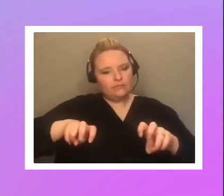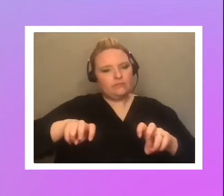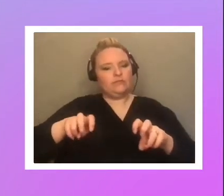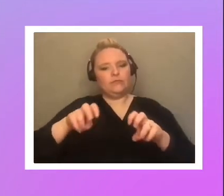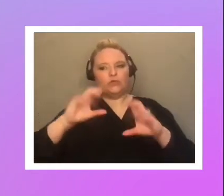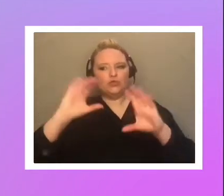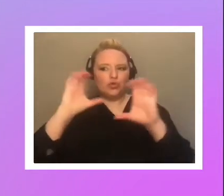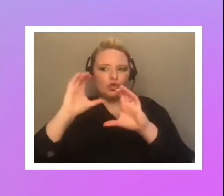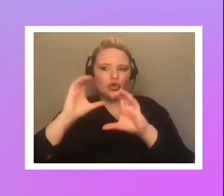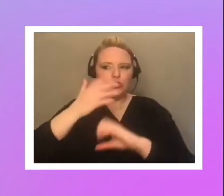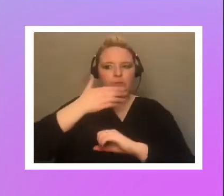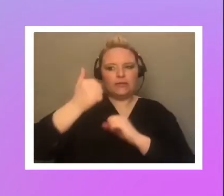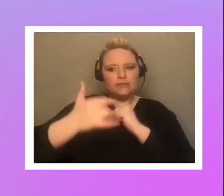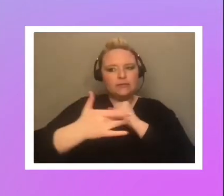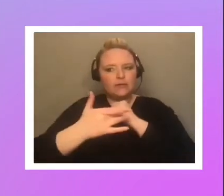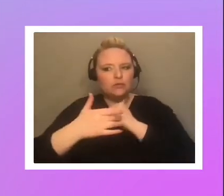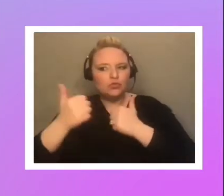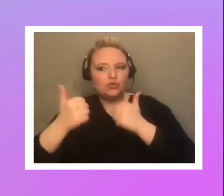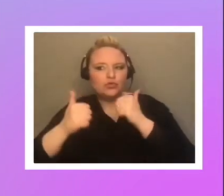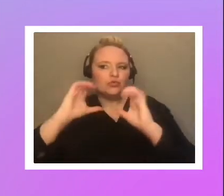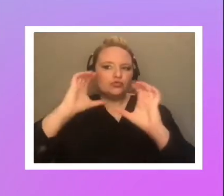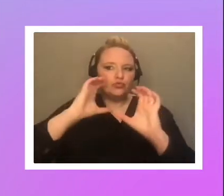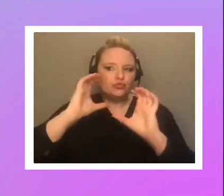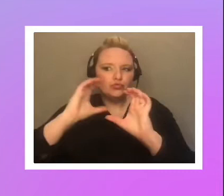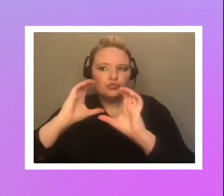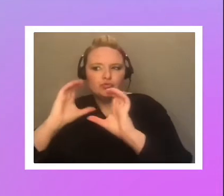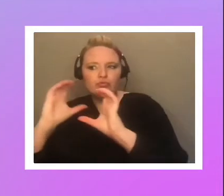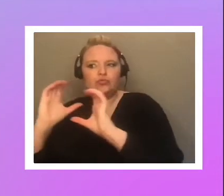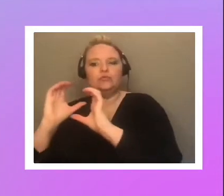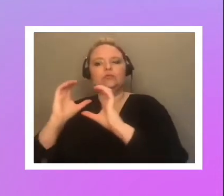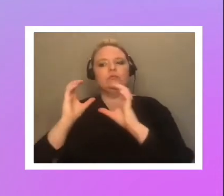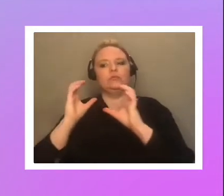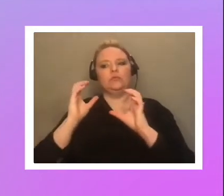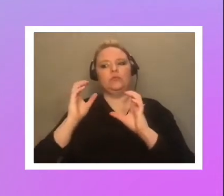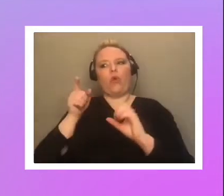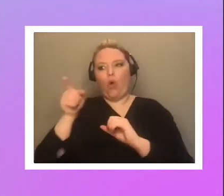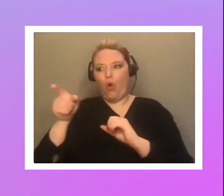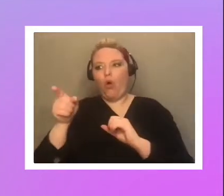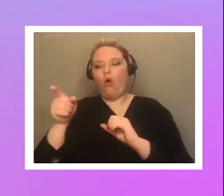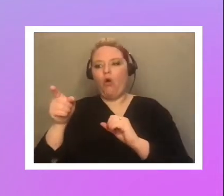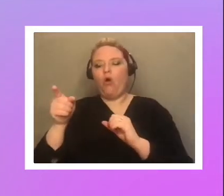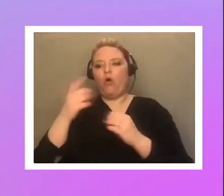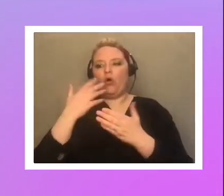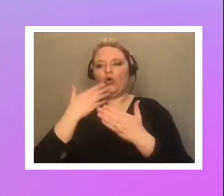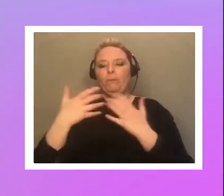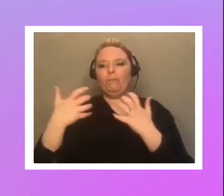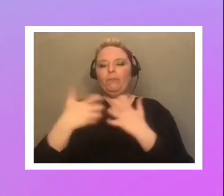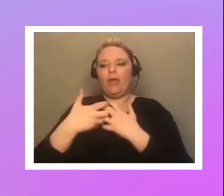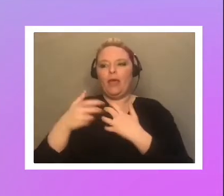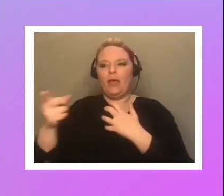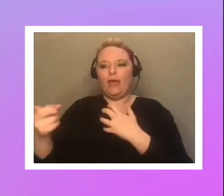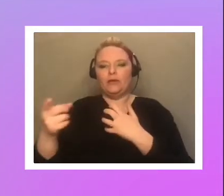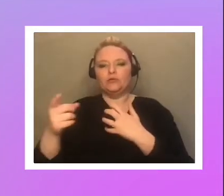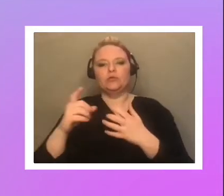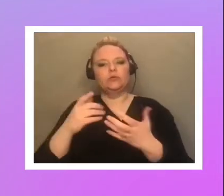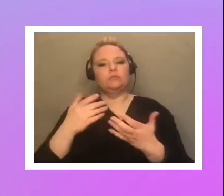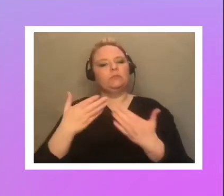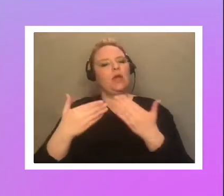best technologies that you're going to use, whether we're talking about